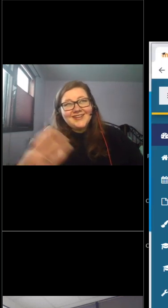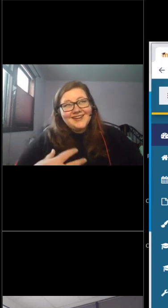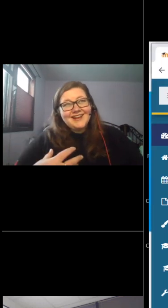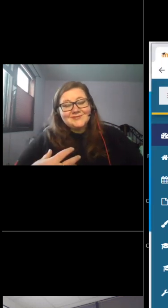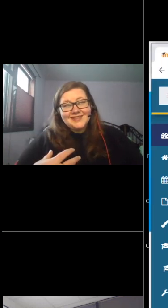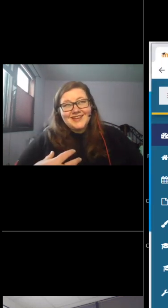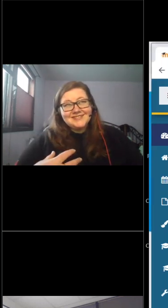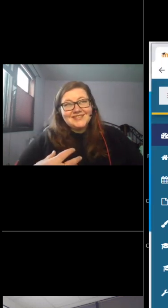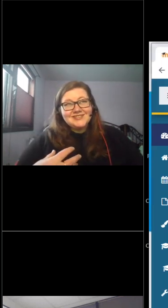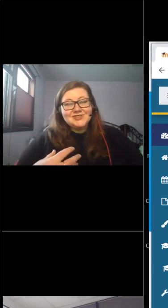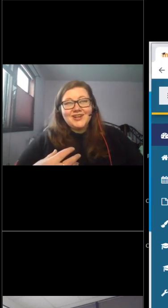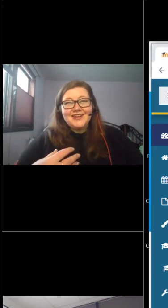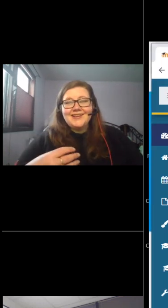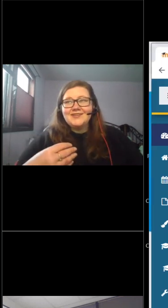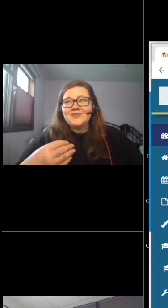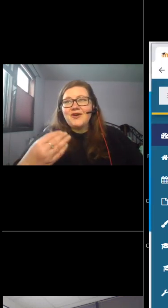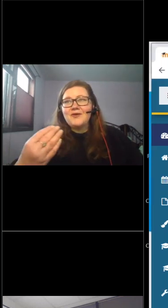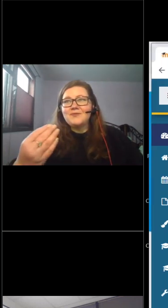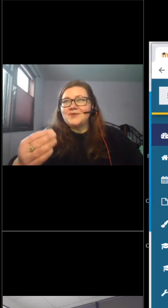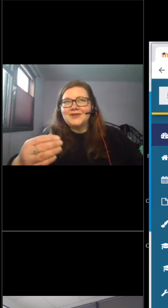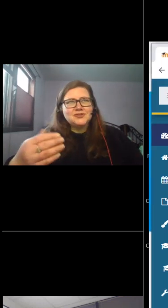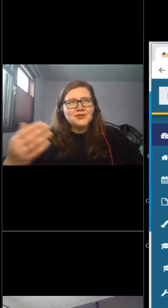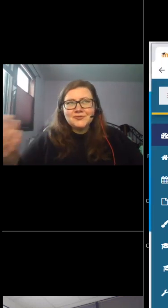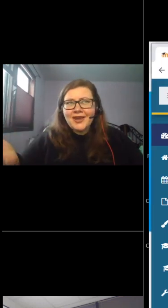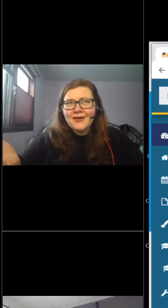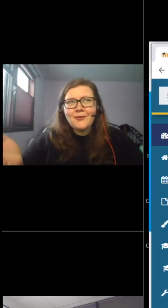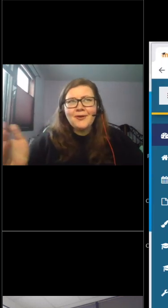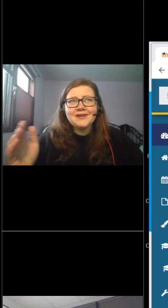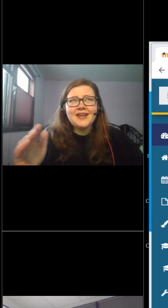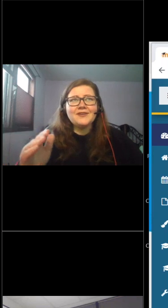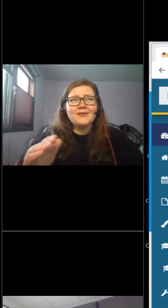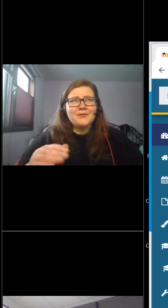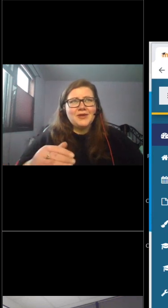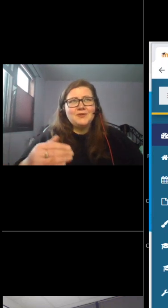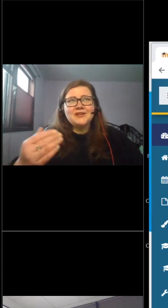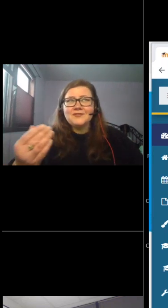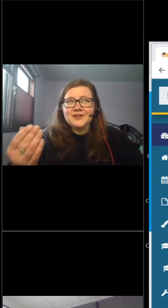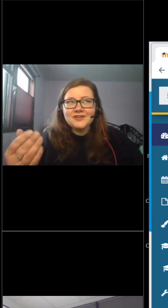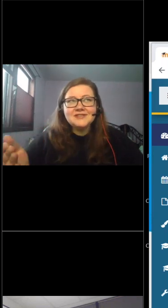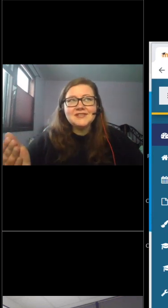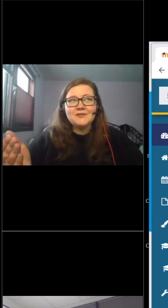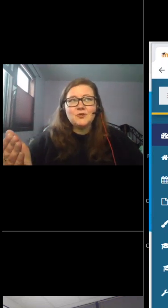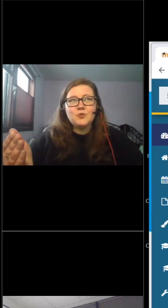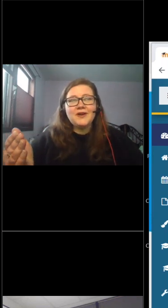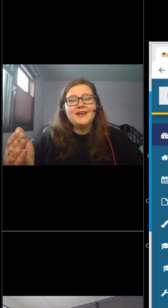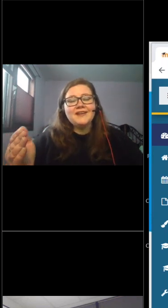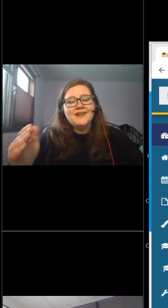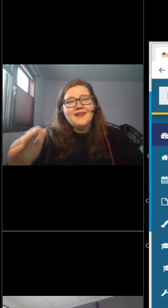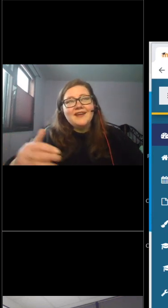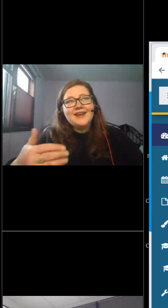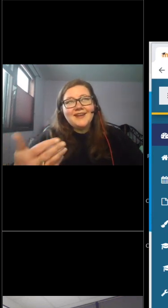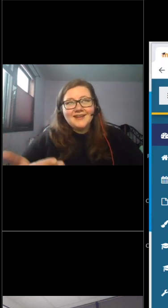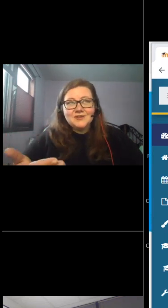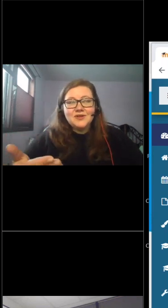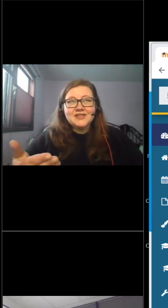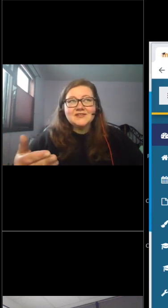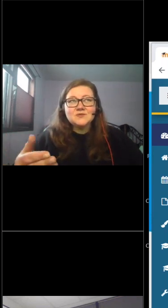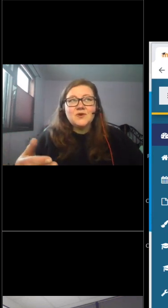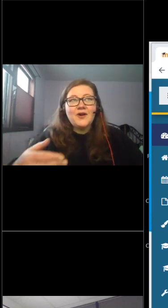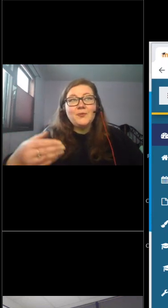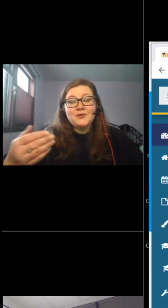somehow connect with SDS training because you're a new care coordinator, or maybe you need critical incident reporting. Connecting